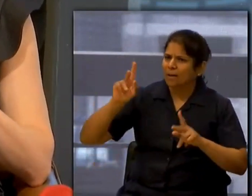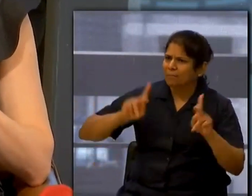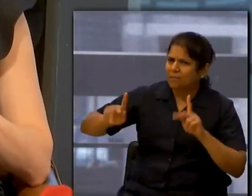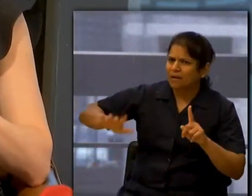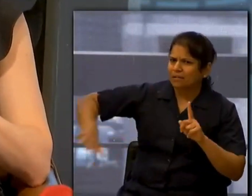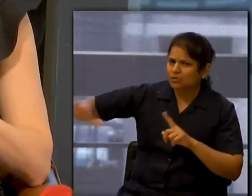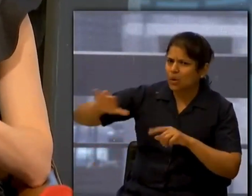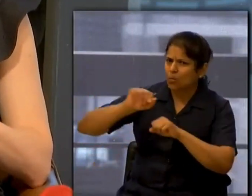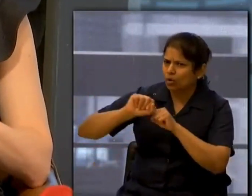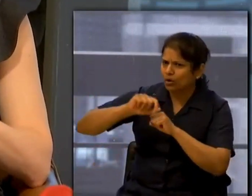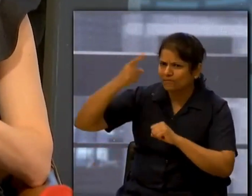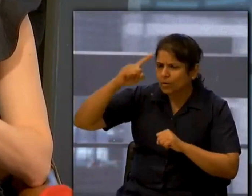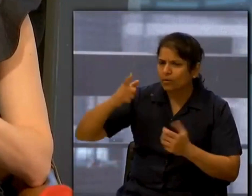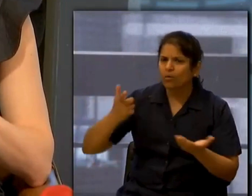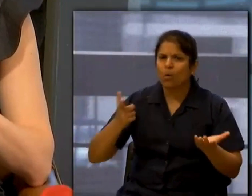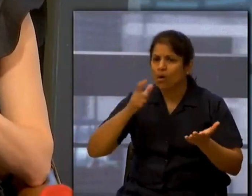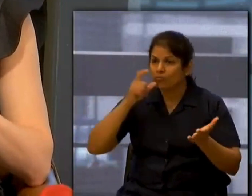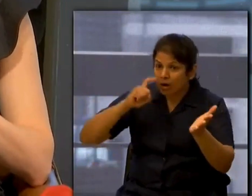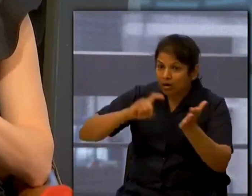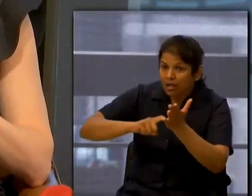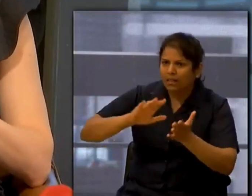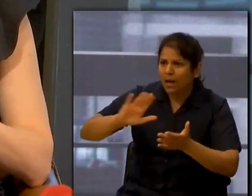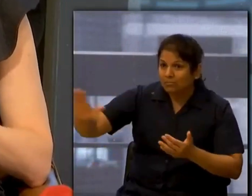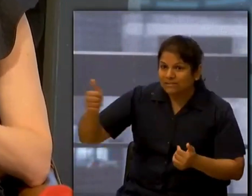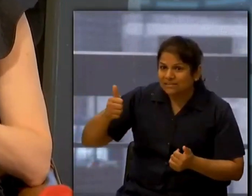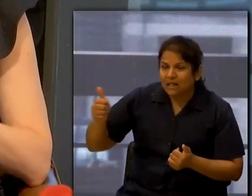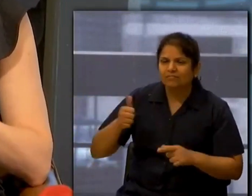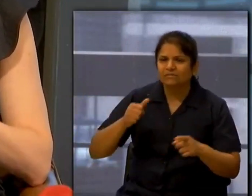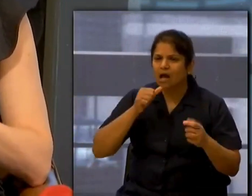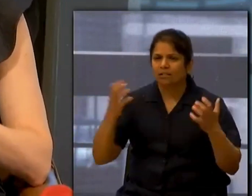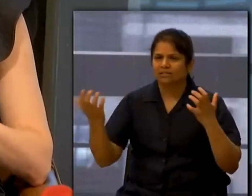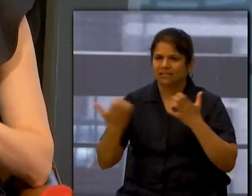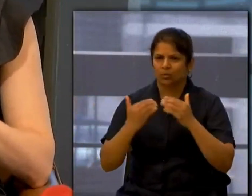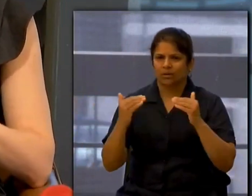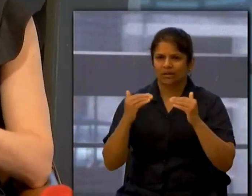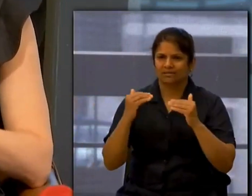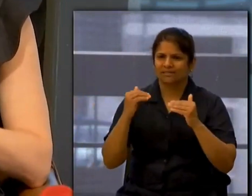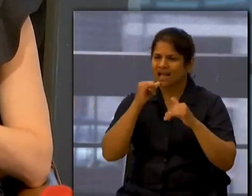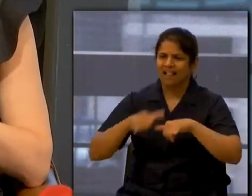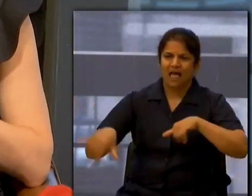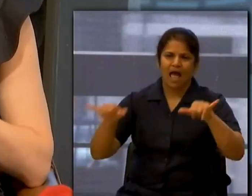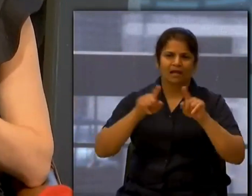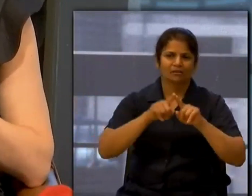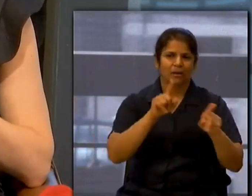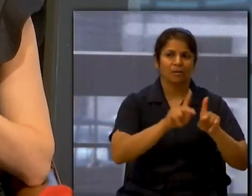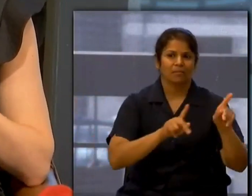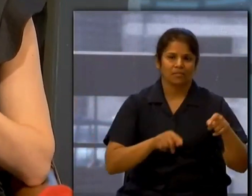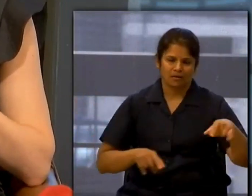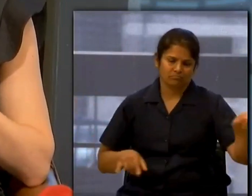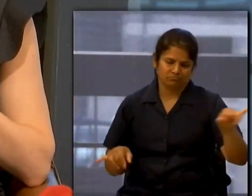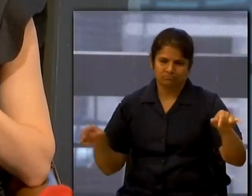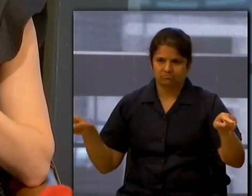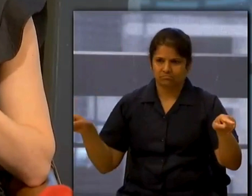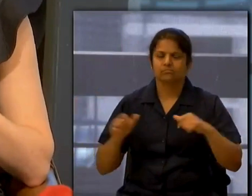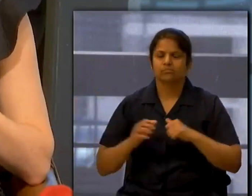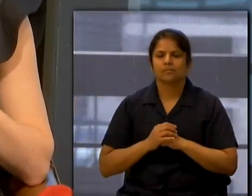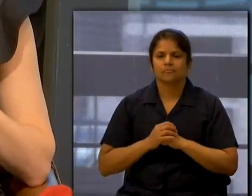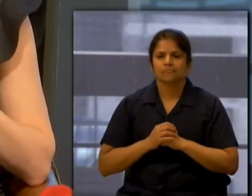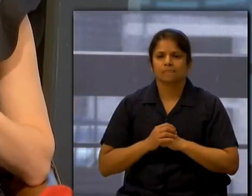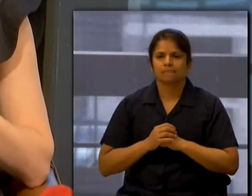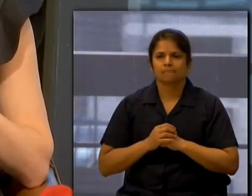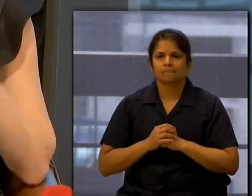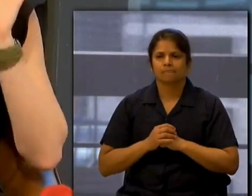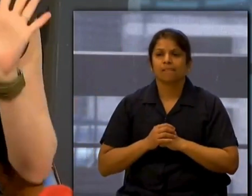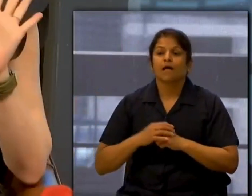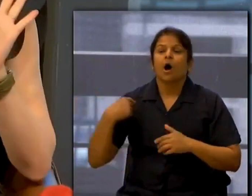themselves are often not. That said, every project of ours has what we like to call a reckoning,